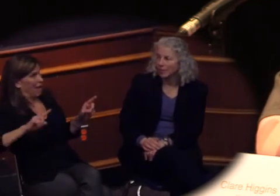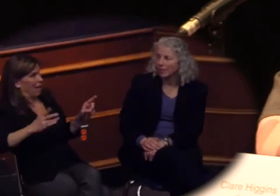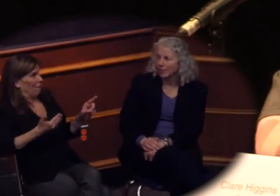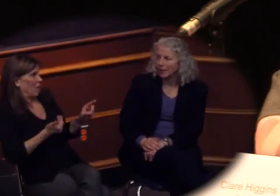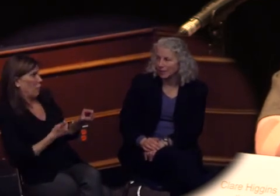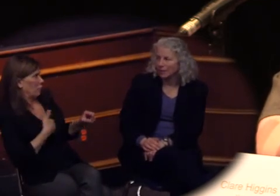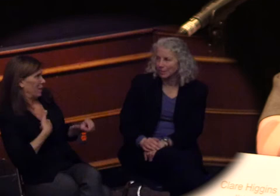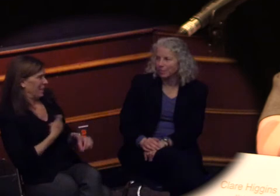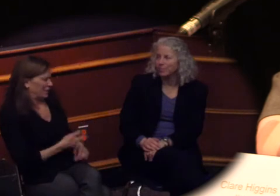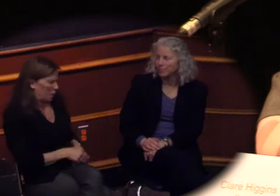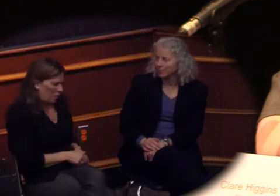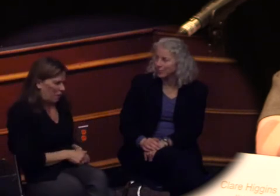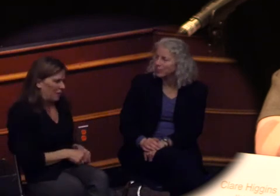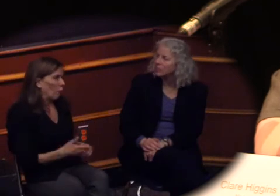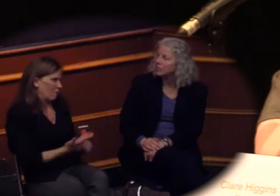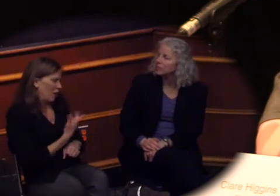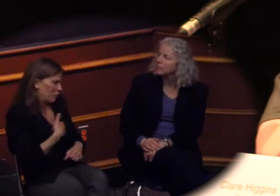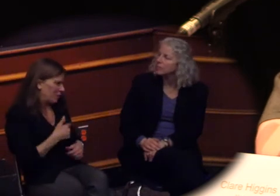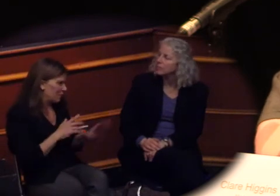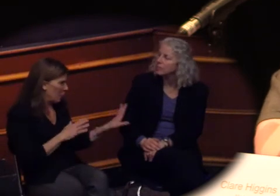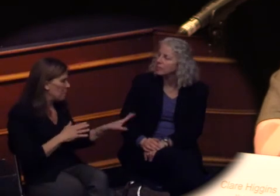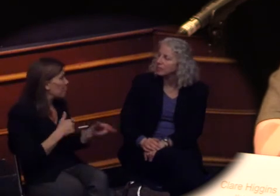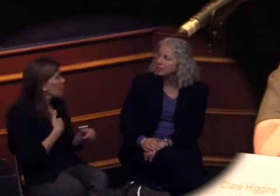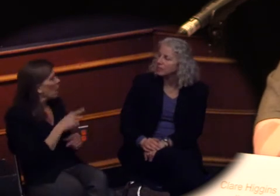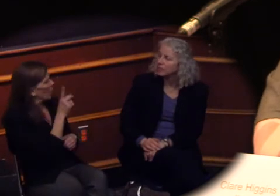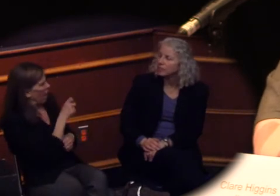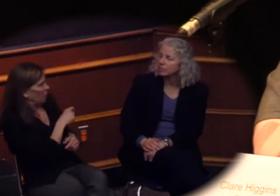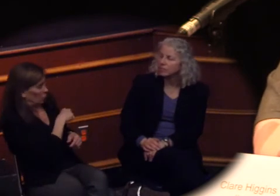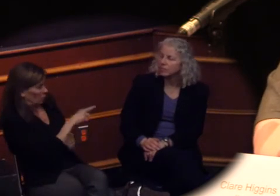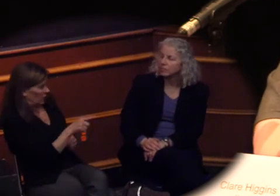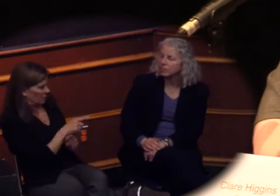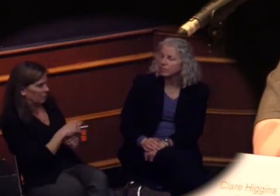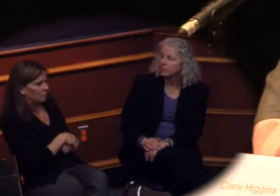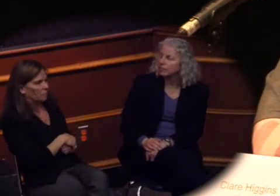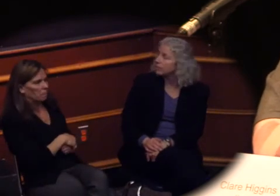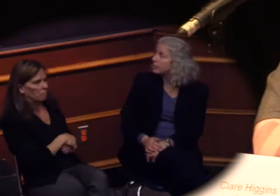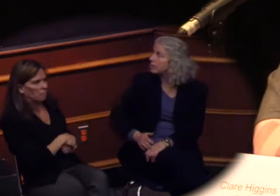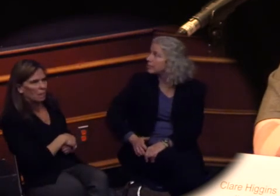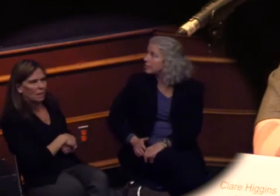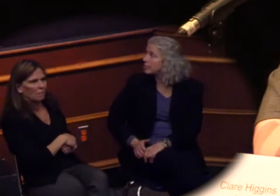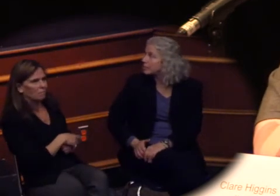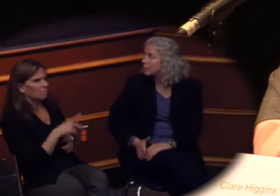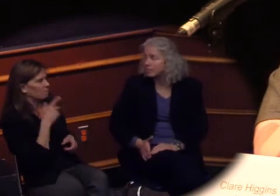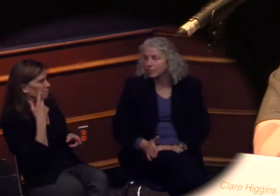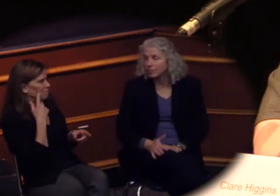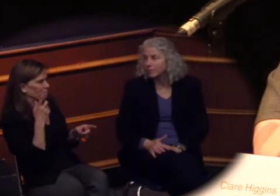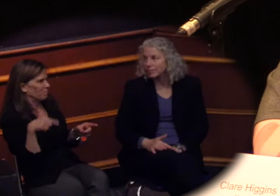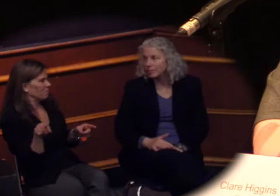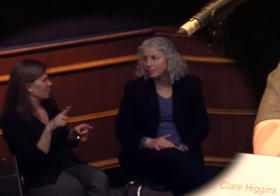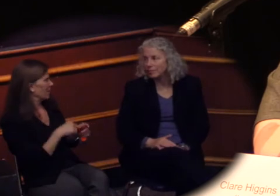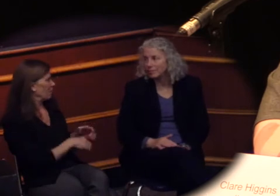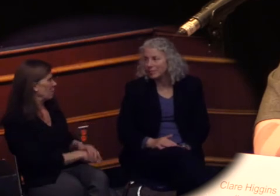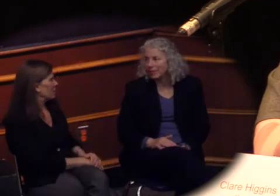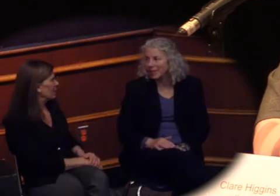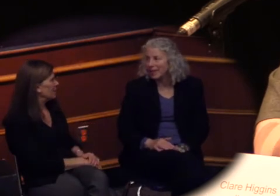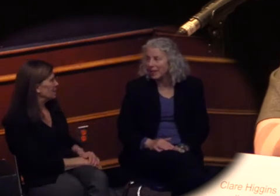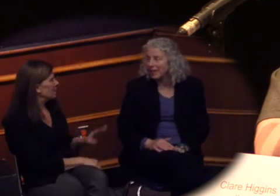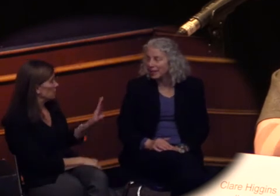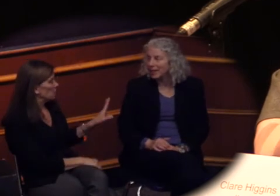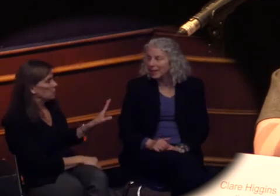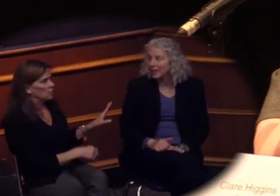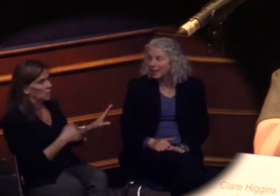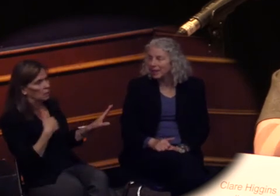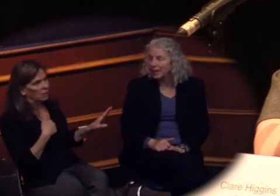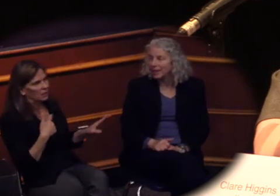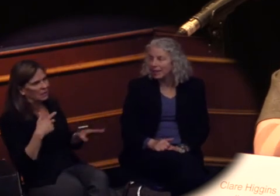this question. I'm not sure who goes first, but I want to mention that somebody will tell me who goes first. It's funny because I was